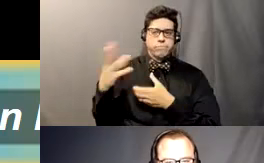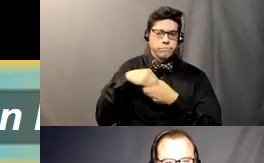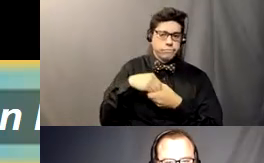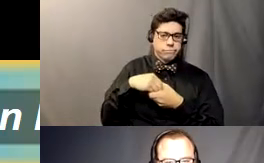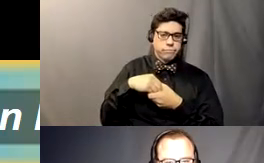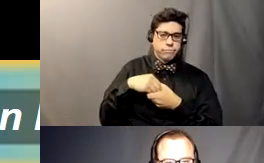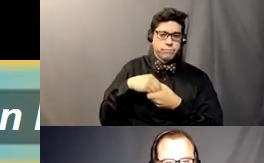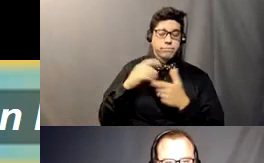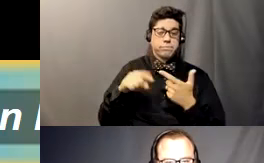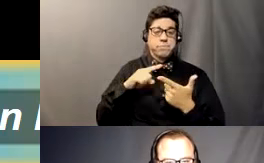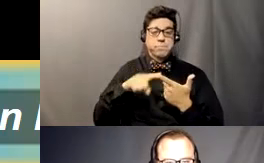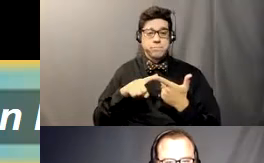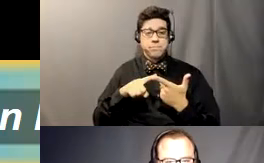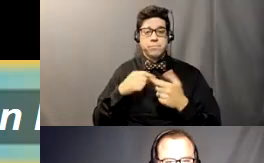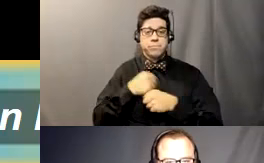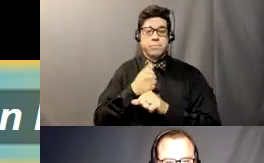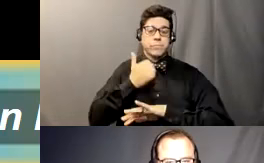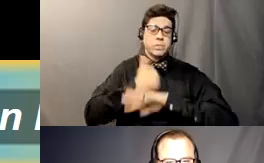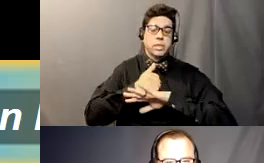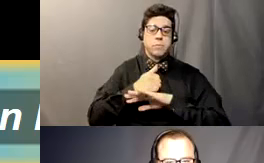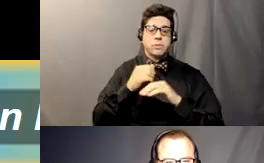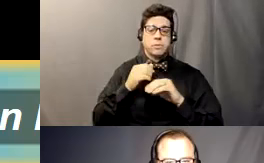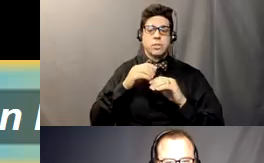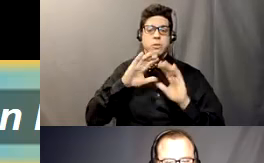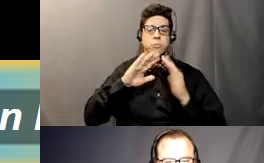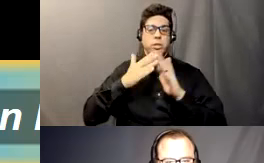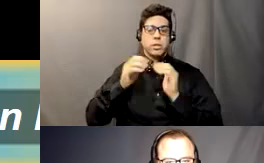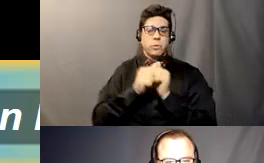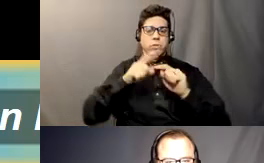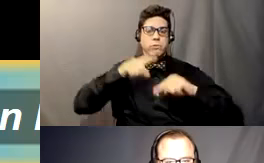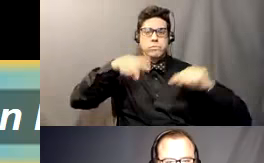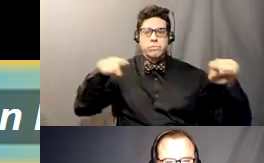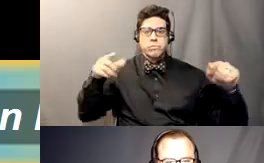to create a more diverse community membership within our committee.